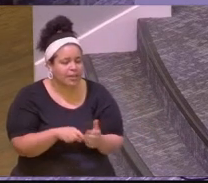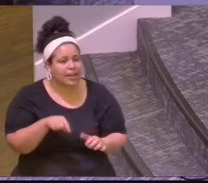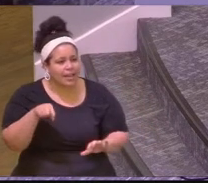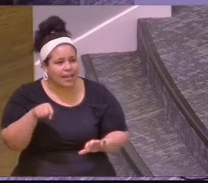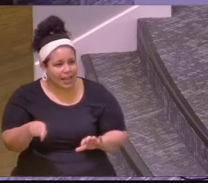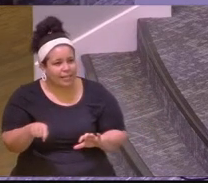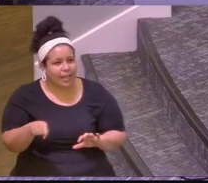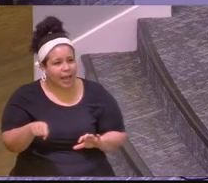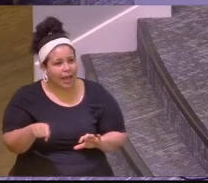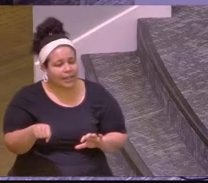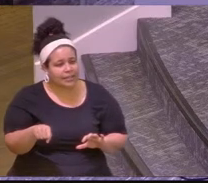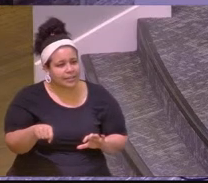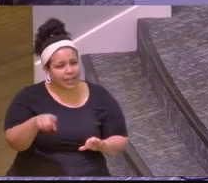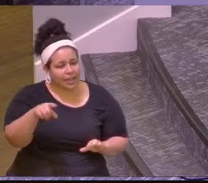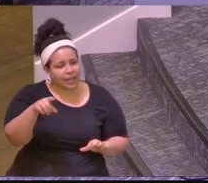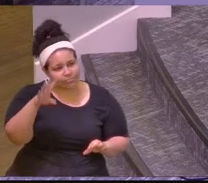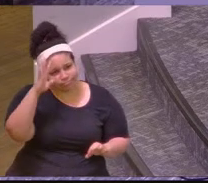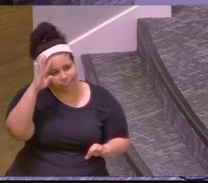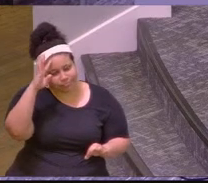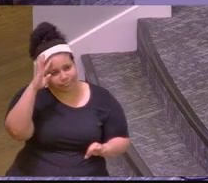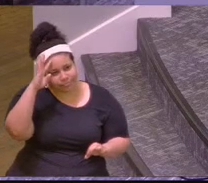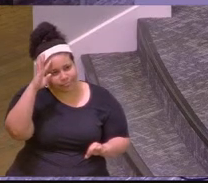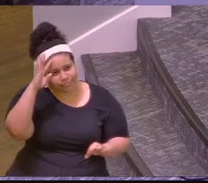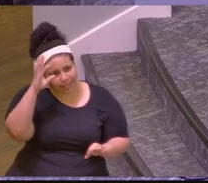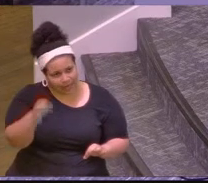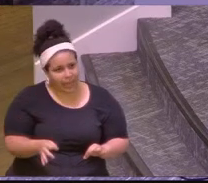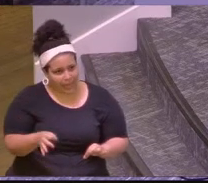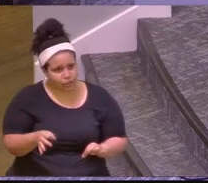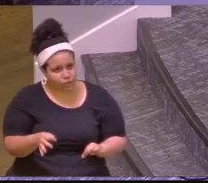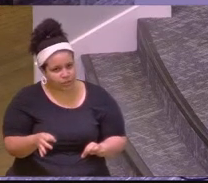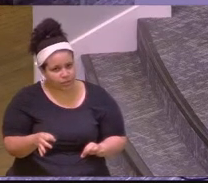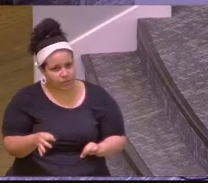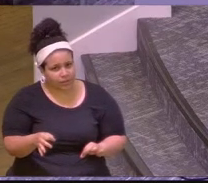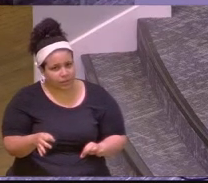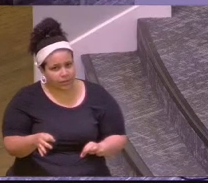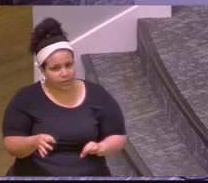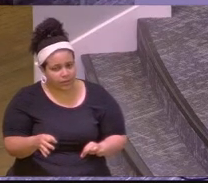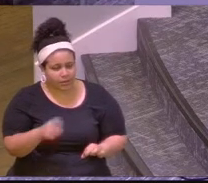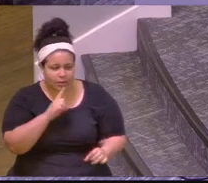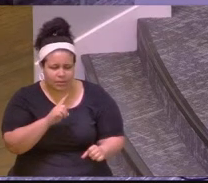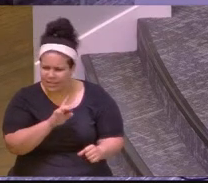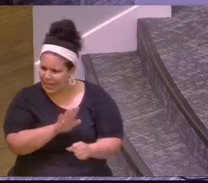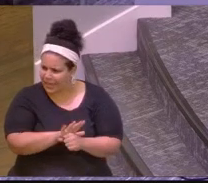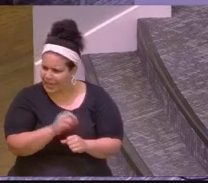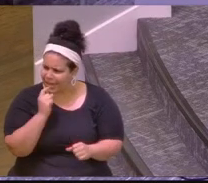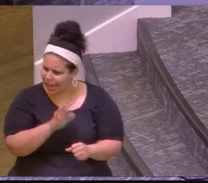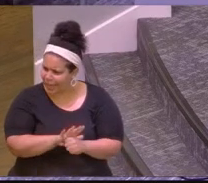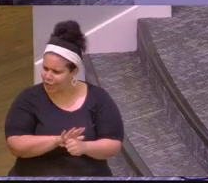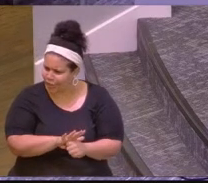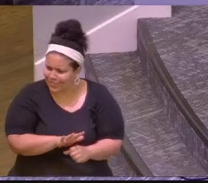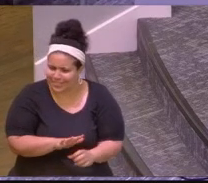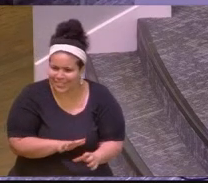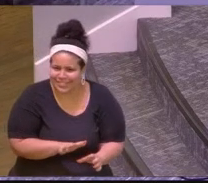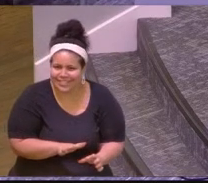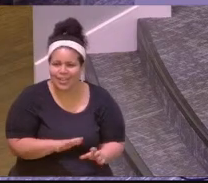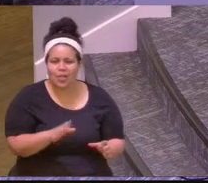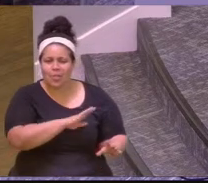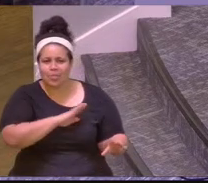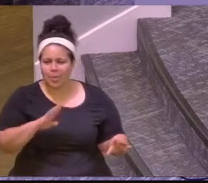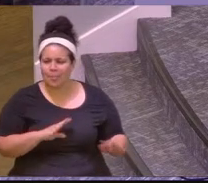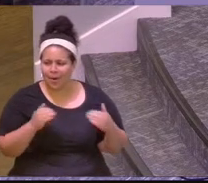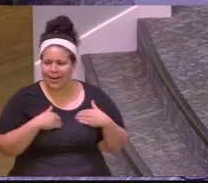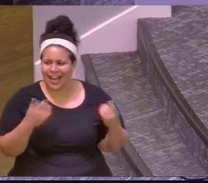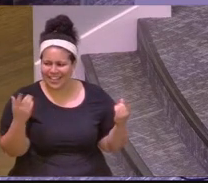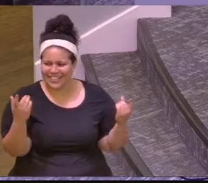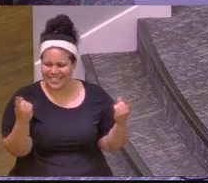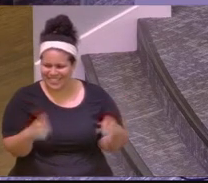has made. So anyway, moving forward, we're gonna try to come up with some really smart things to do with this West